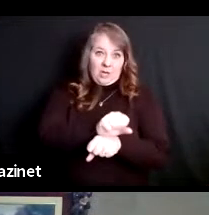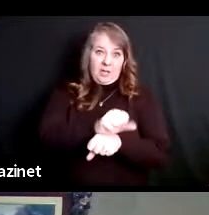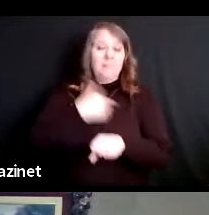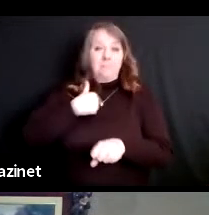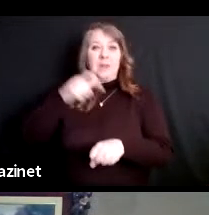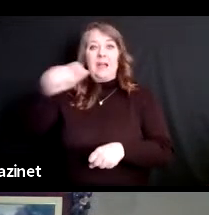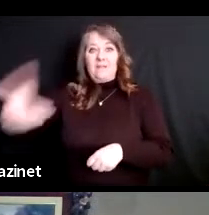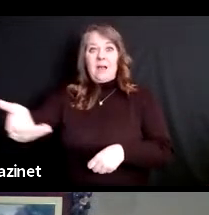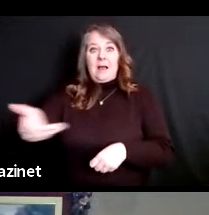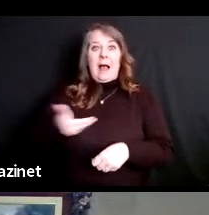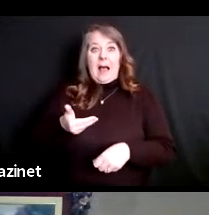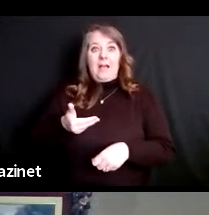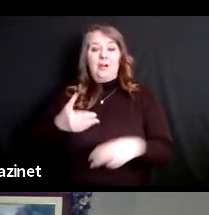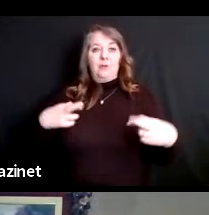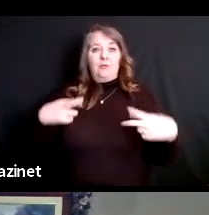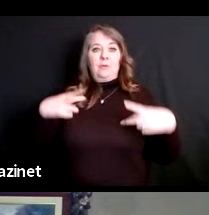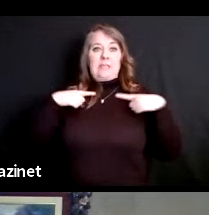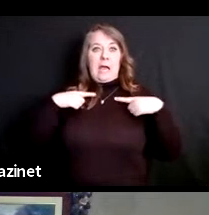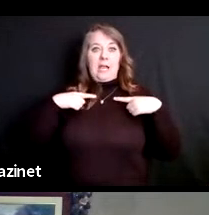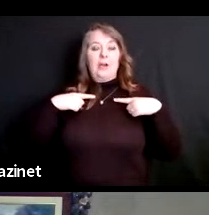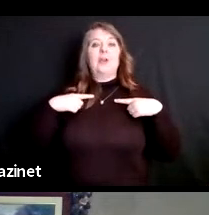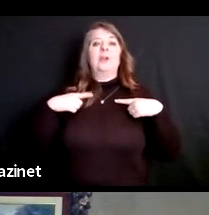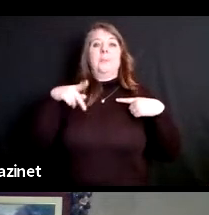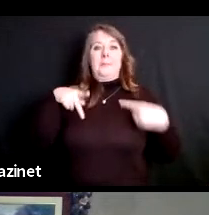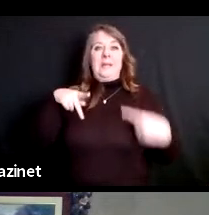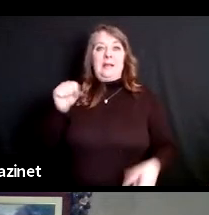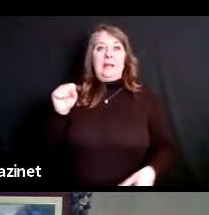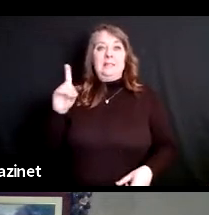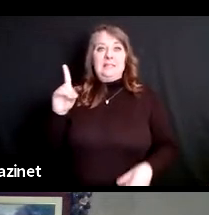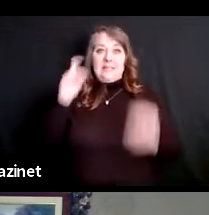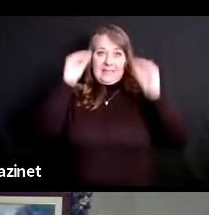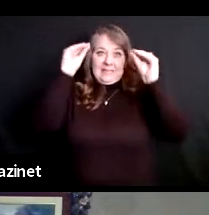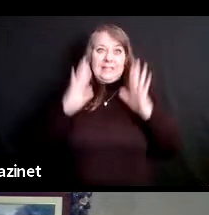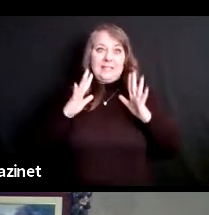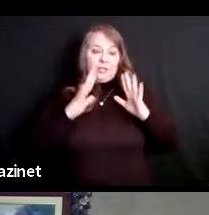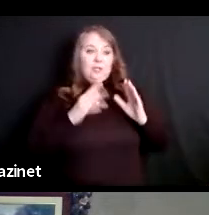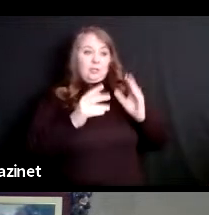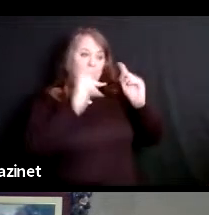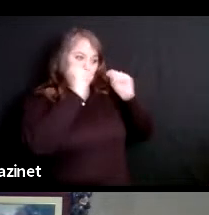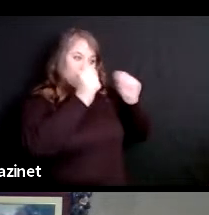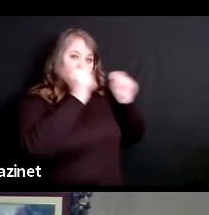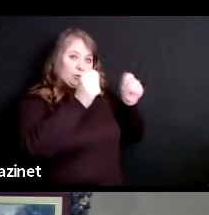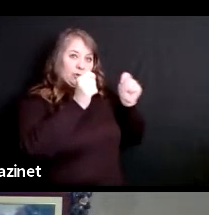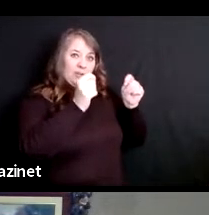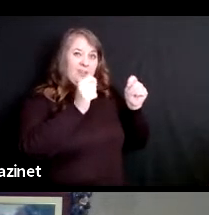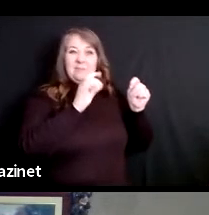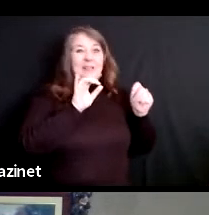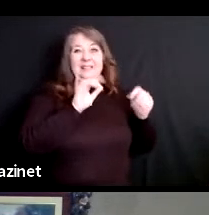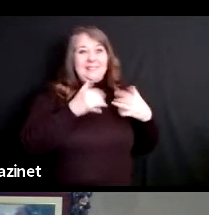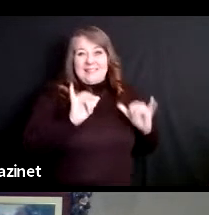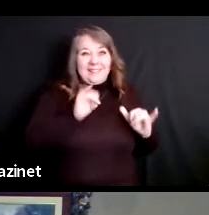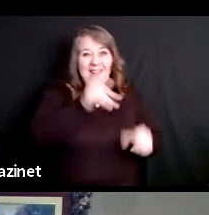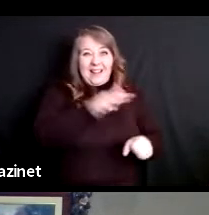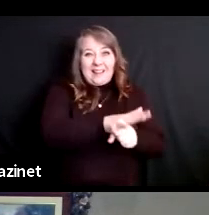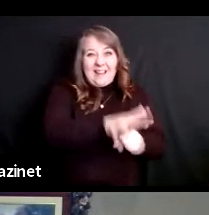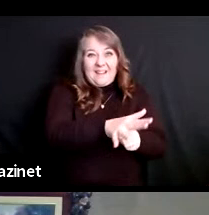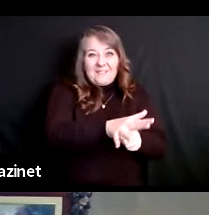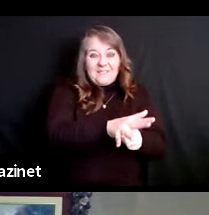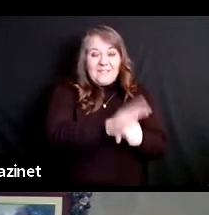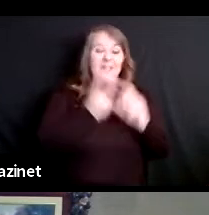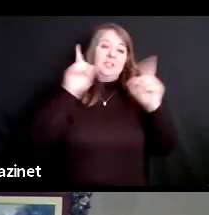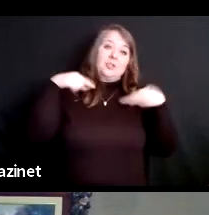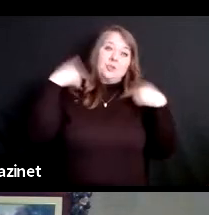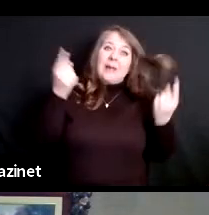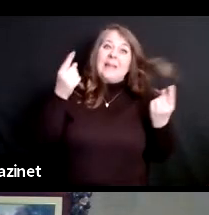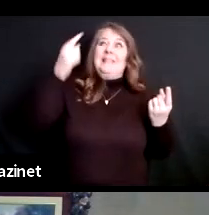I've had to hire a retired PSD teacher to tutor my son, and it just isn't enough. And it's crazy to think